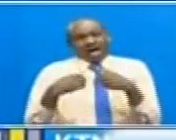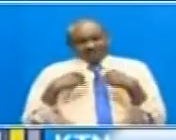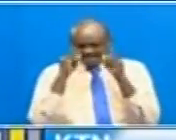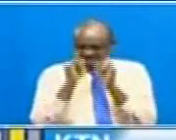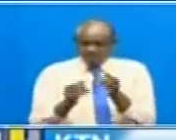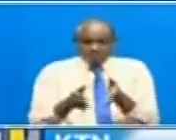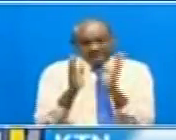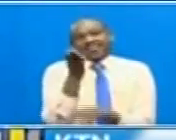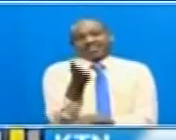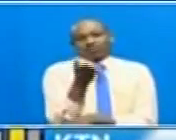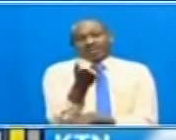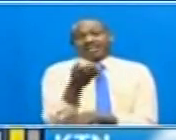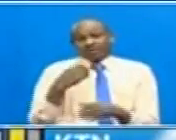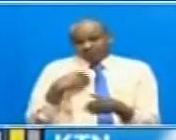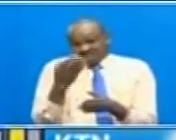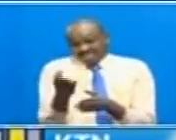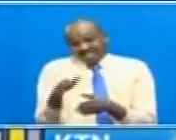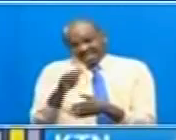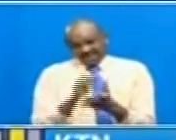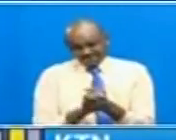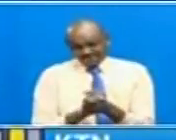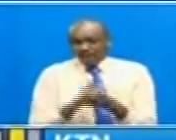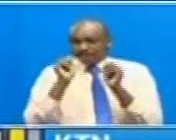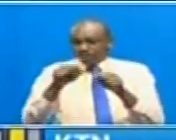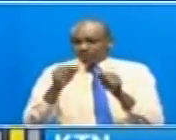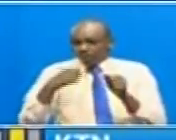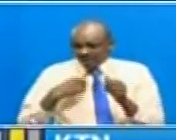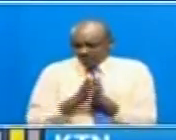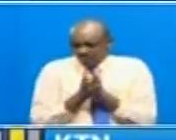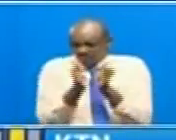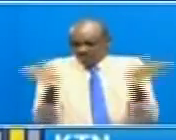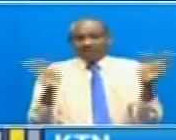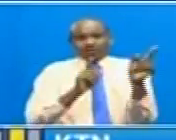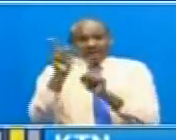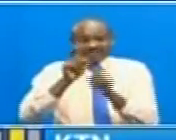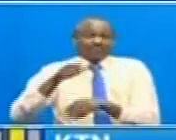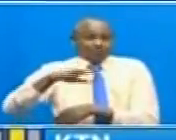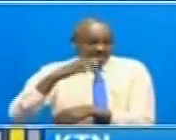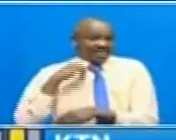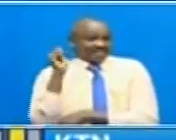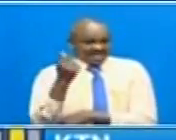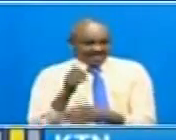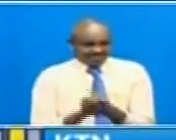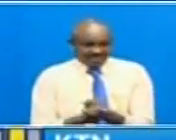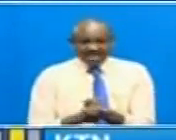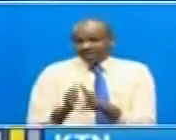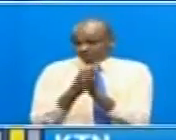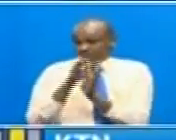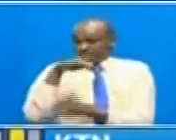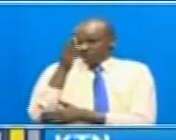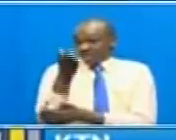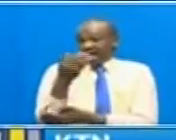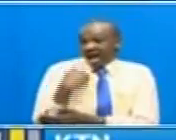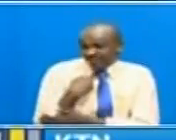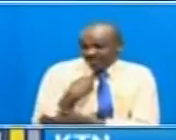new lease of life into the salt flats in an effort to diversify tourism products in the country. And as Phillip Keitany